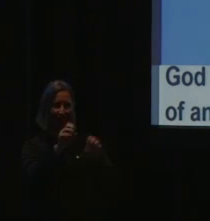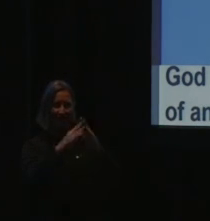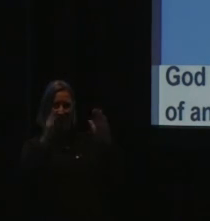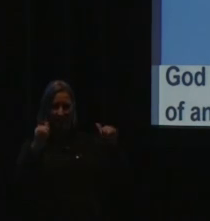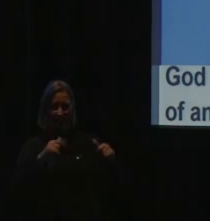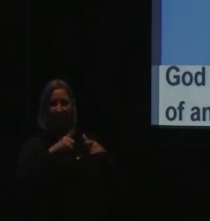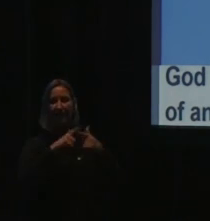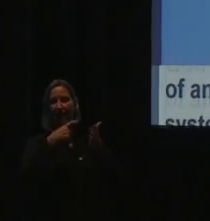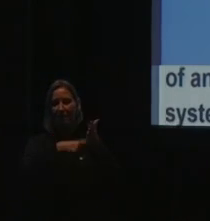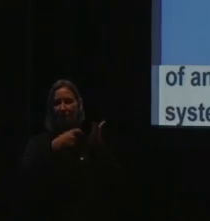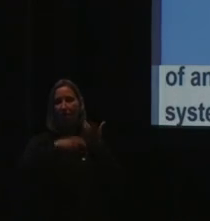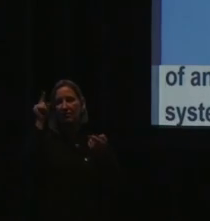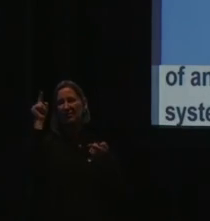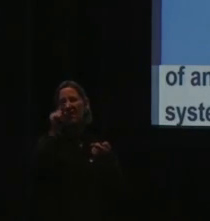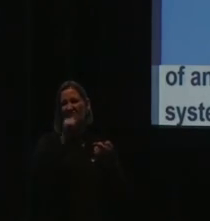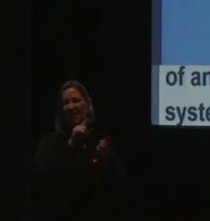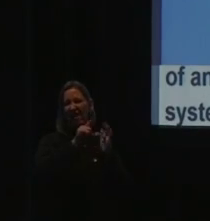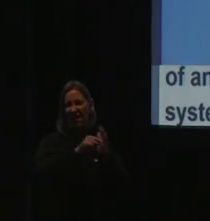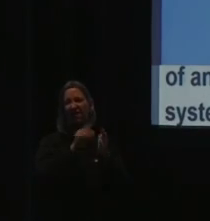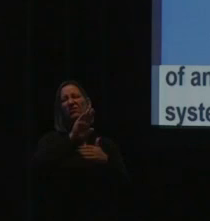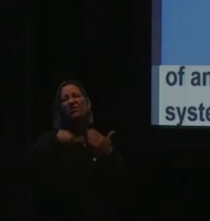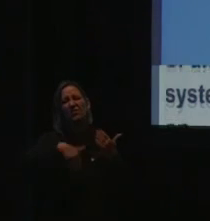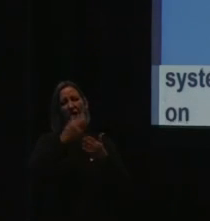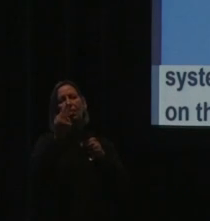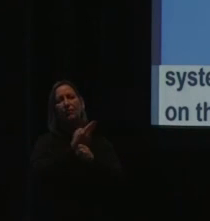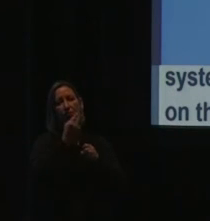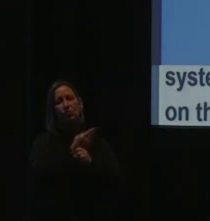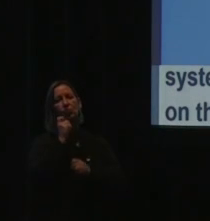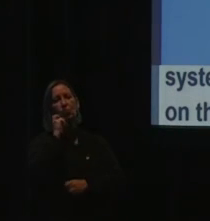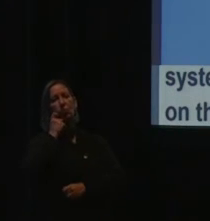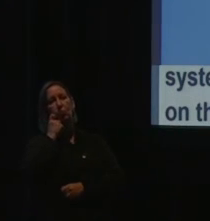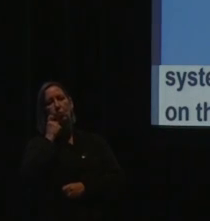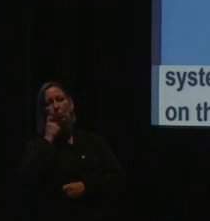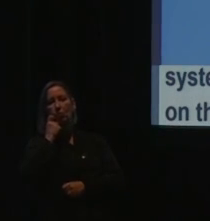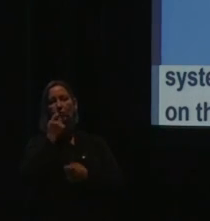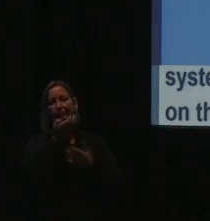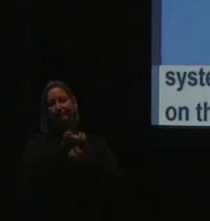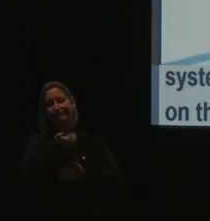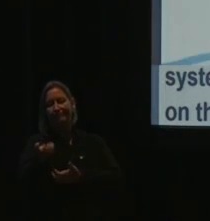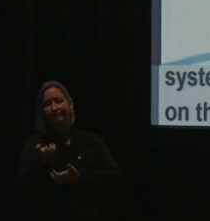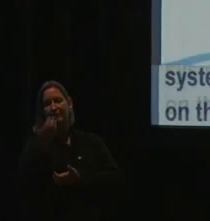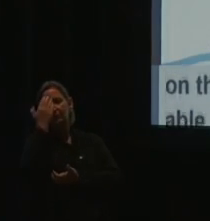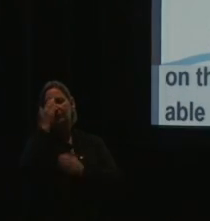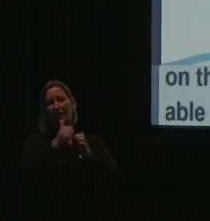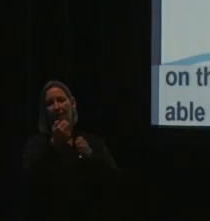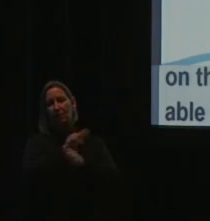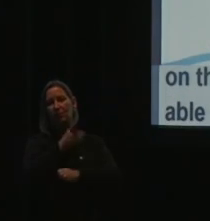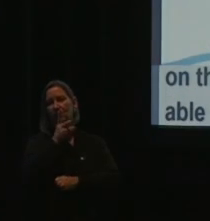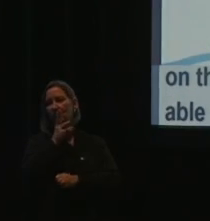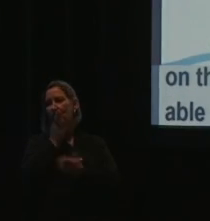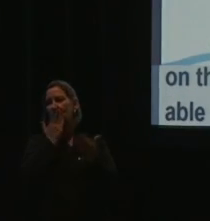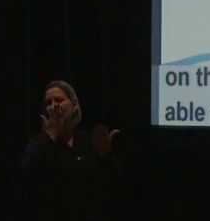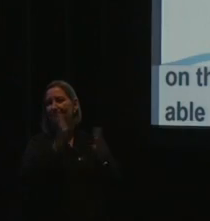down on them in the near future so that we're all going to be able to have these cool devices that help us know how we use water. Thank you very much.